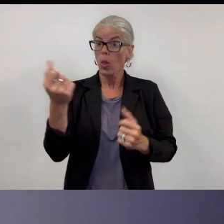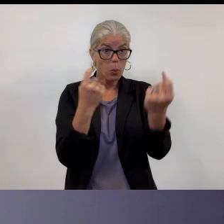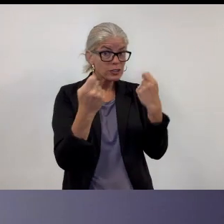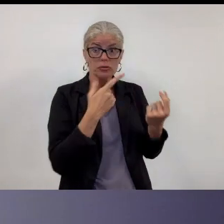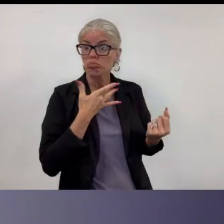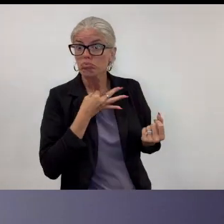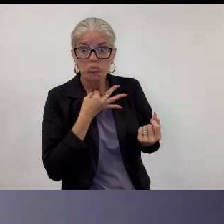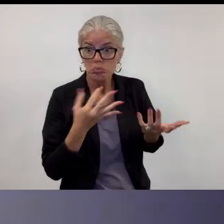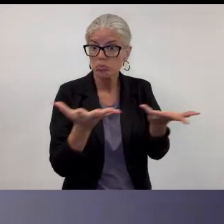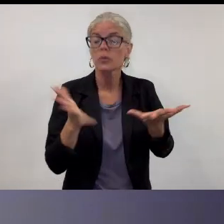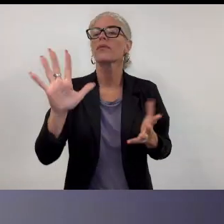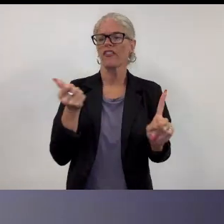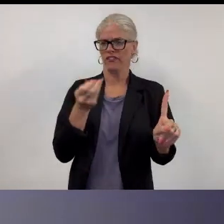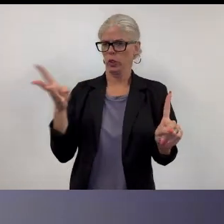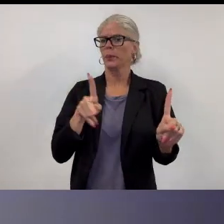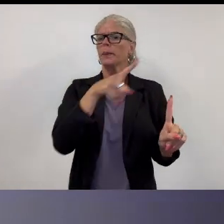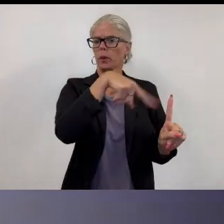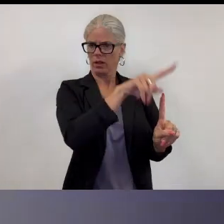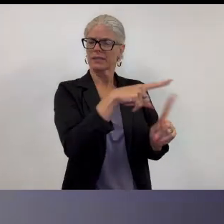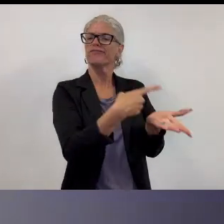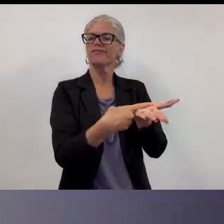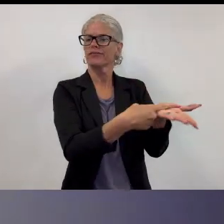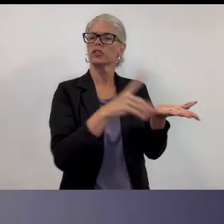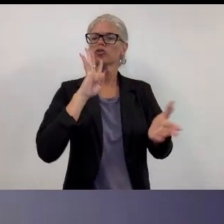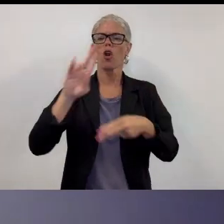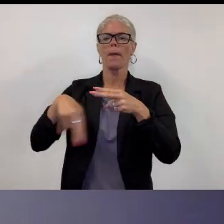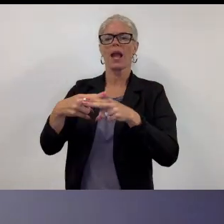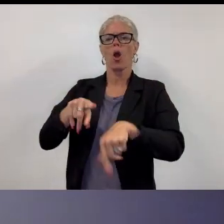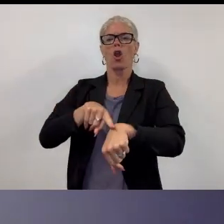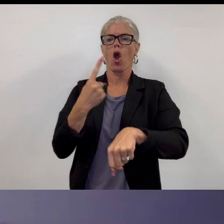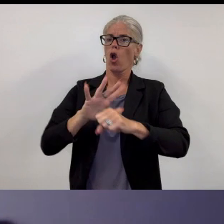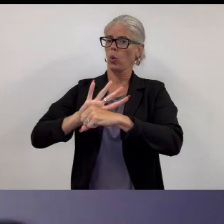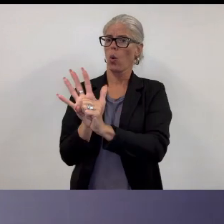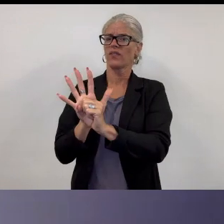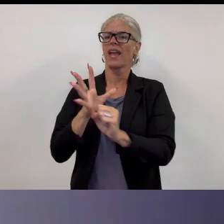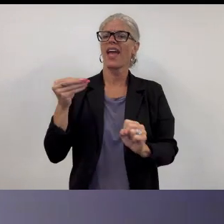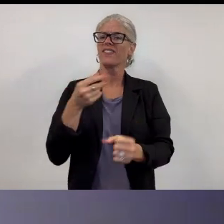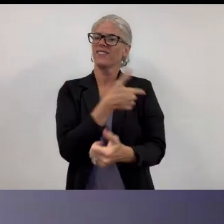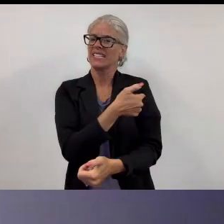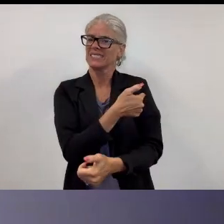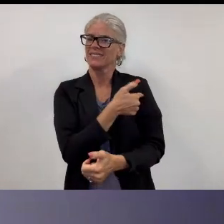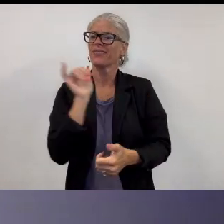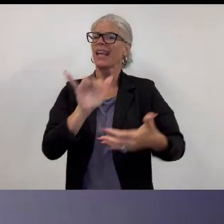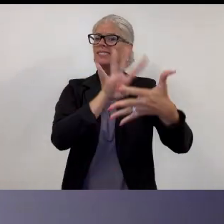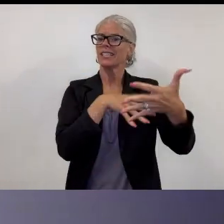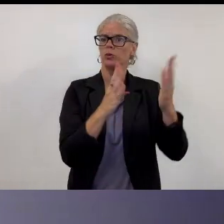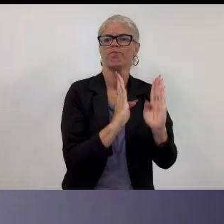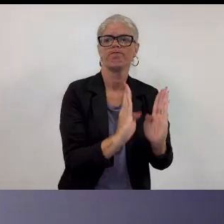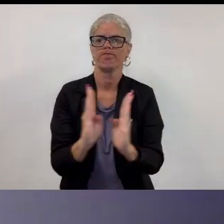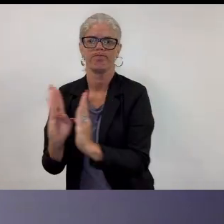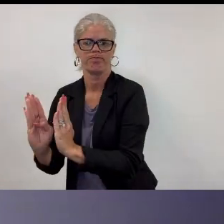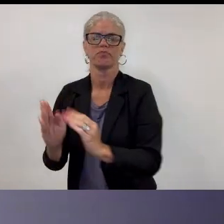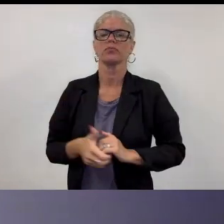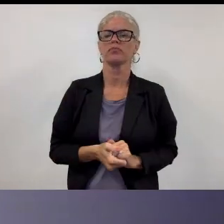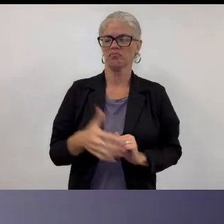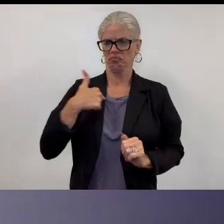fact, there have been several questions about the COVID and the long COVID and the injection schedules and all that. Well, let's start with the